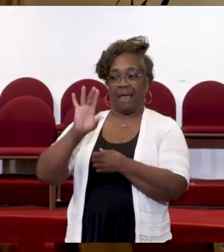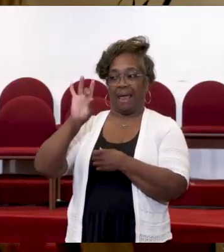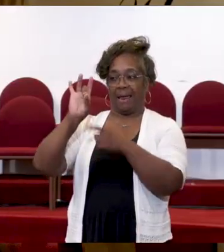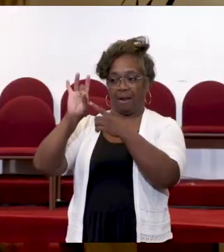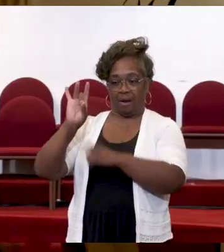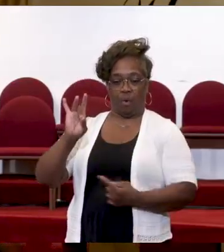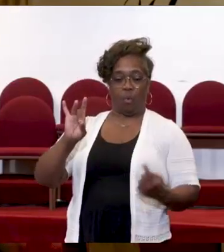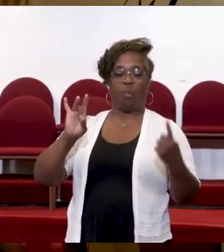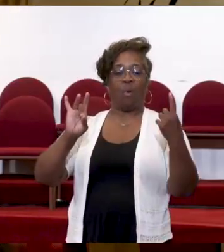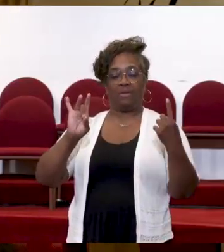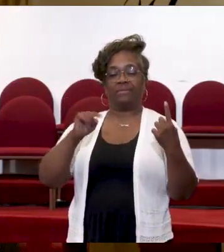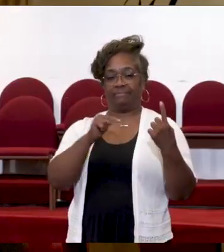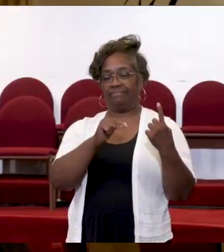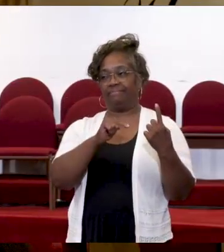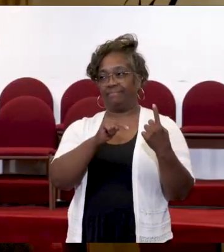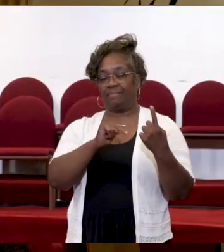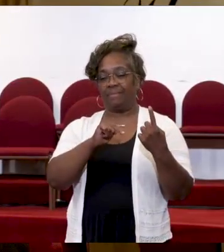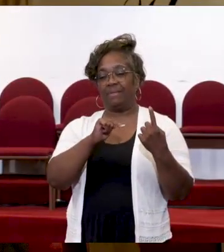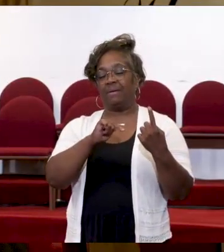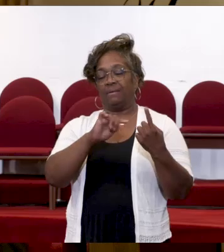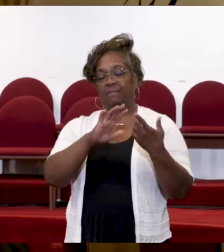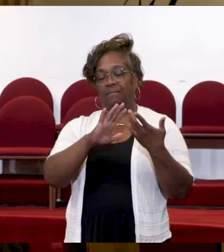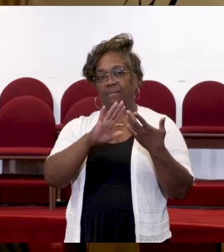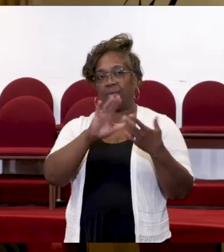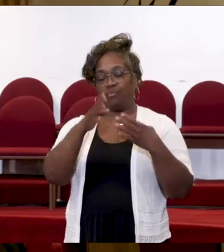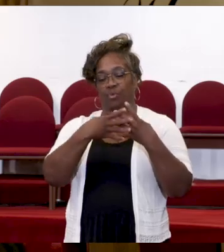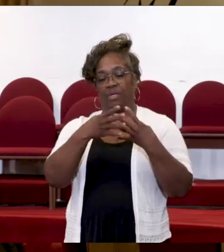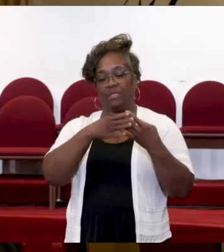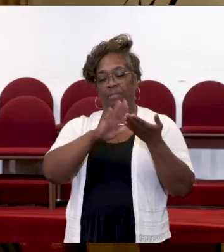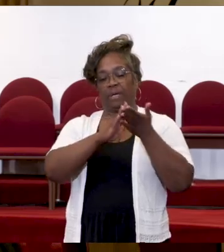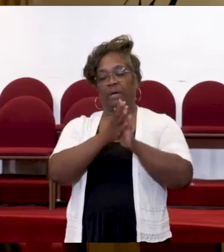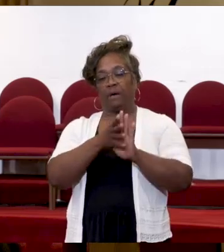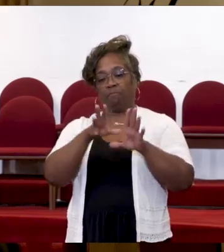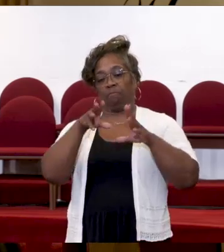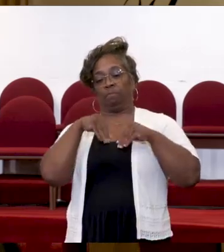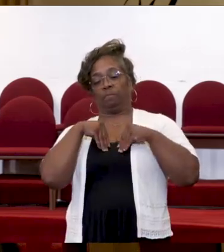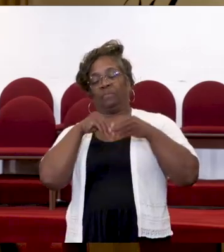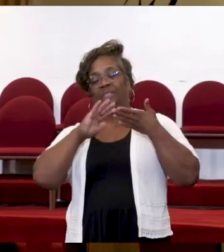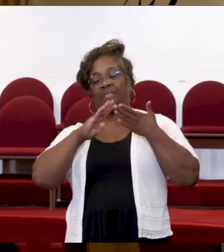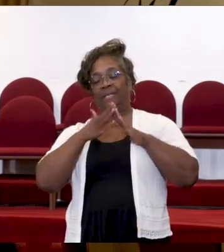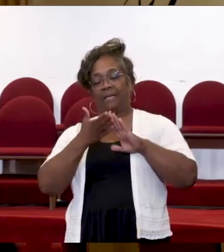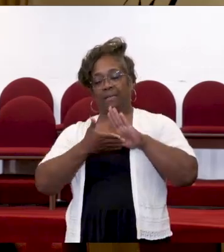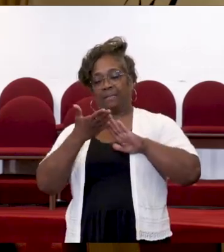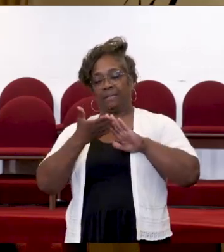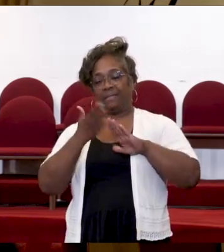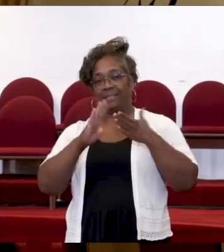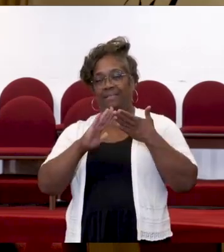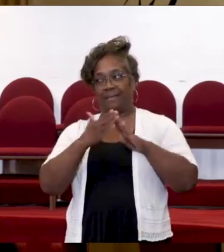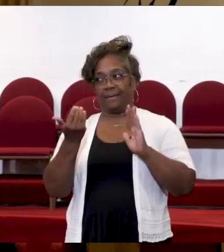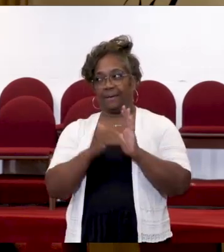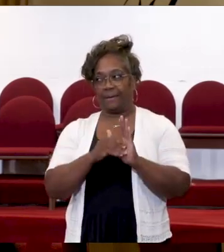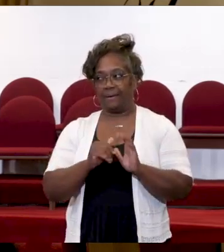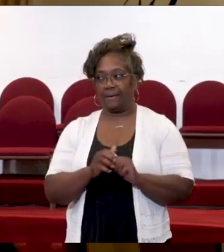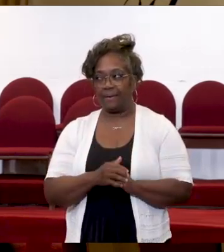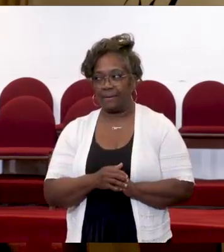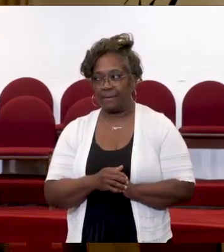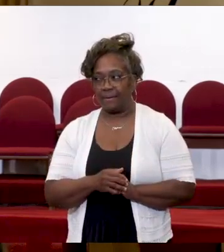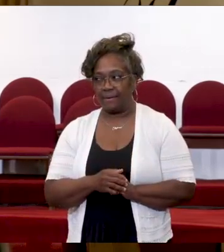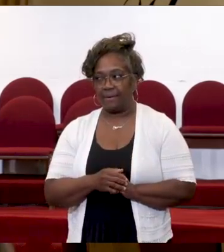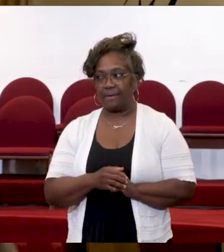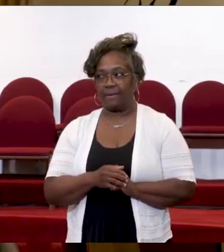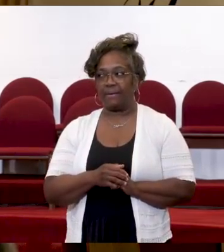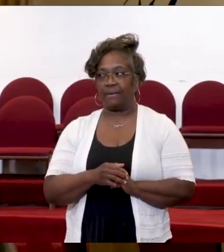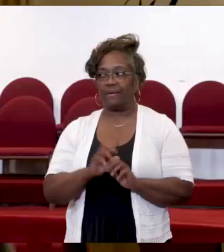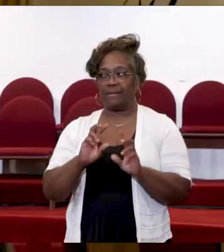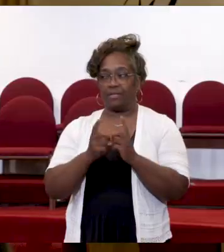the city. The other thing is we have 2 major solar fields going forward in District